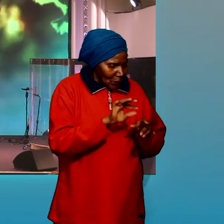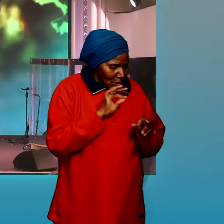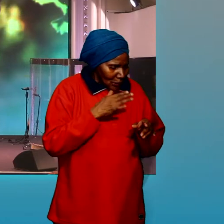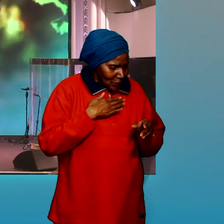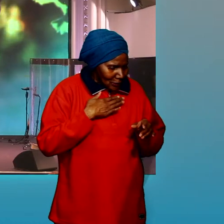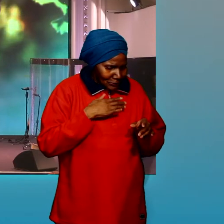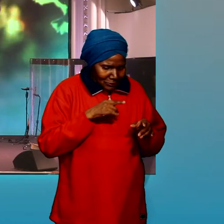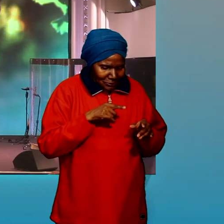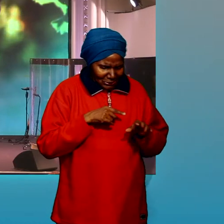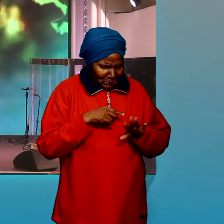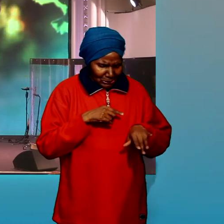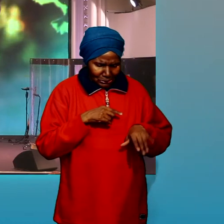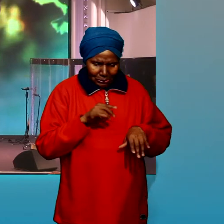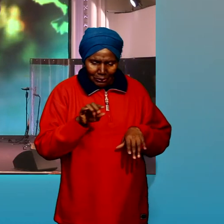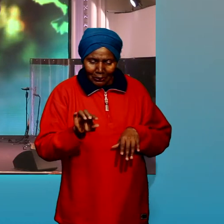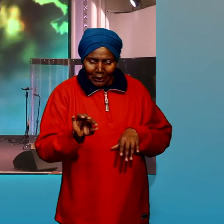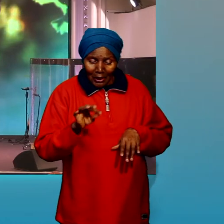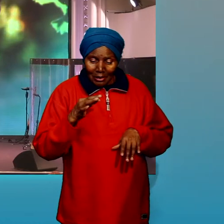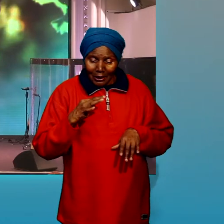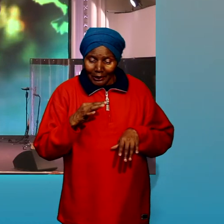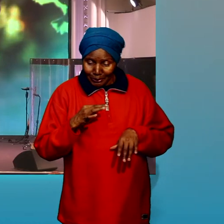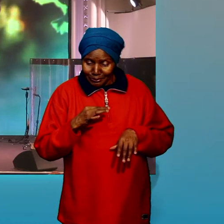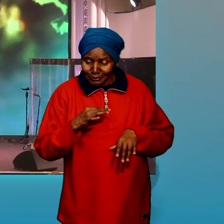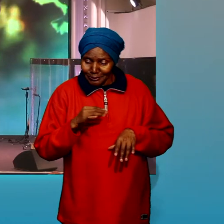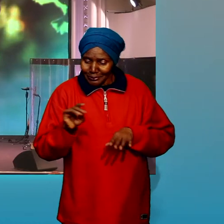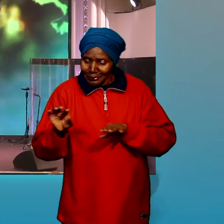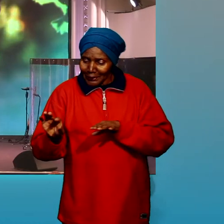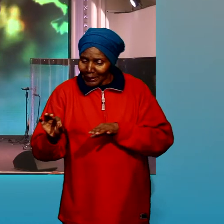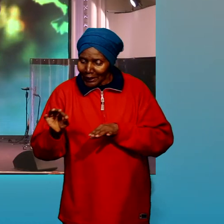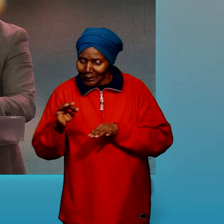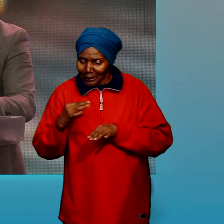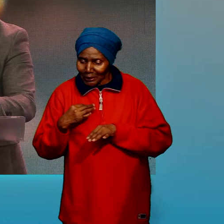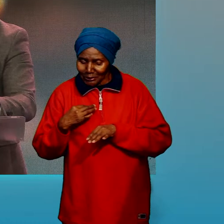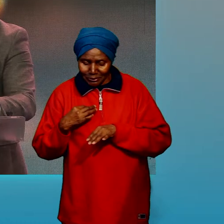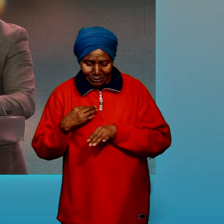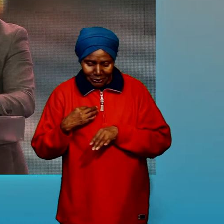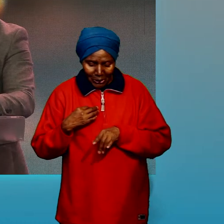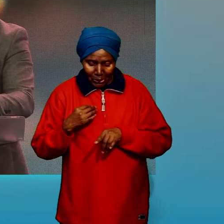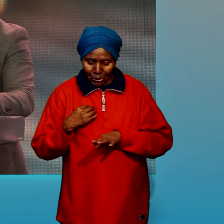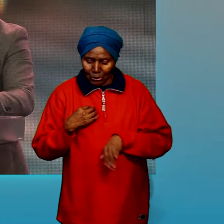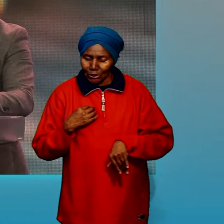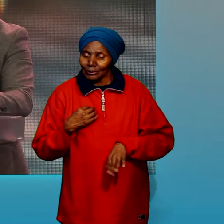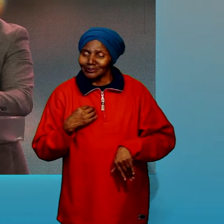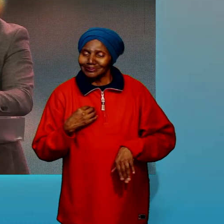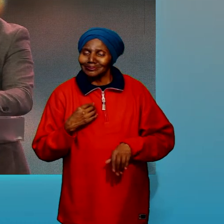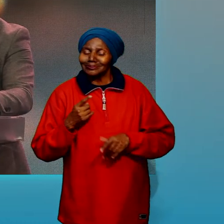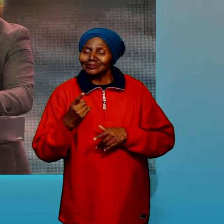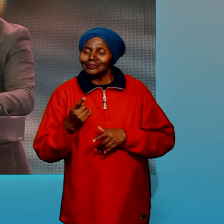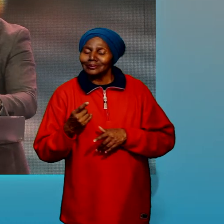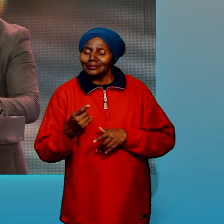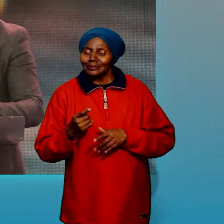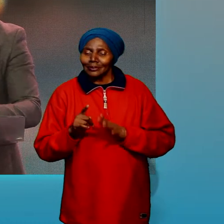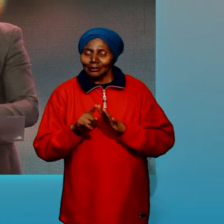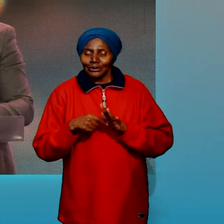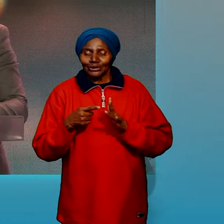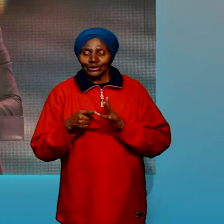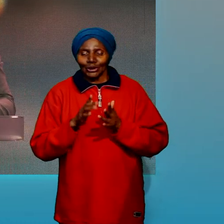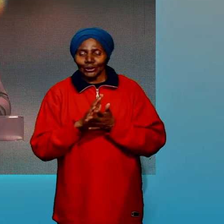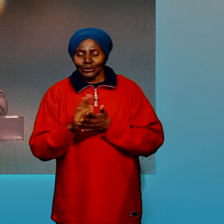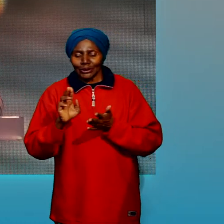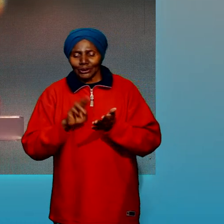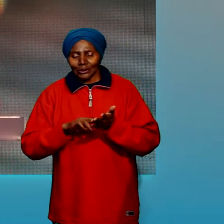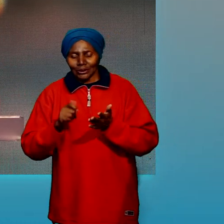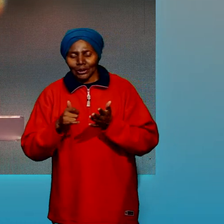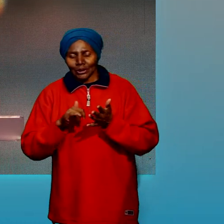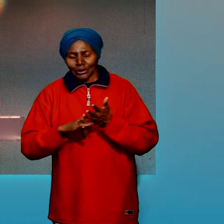accurate or even relevant to our daily walk. The great author John Stott said the following: